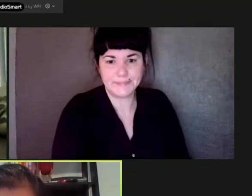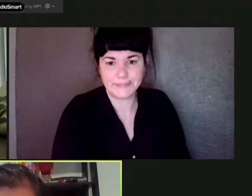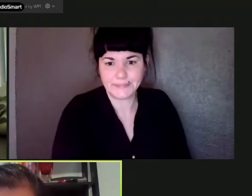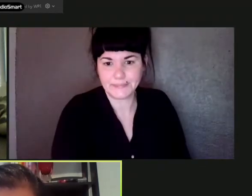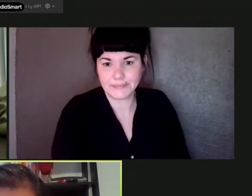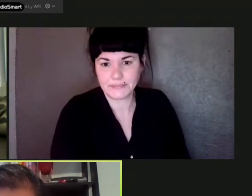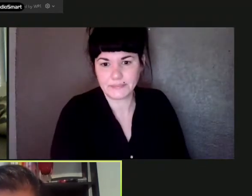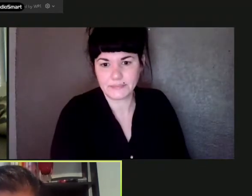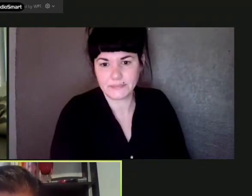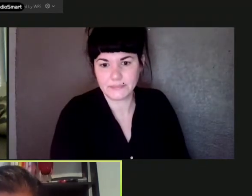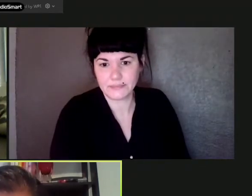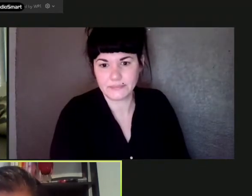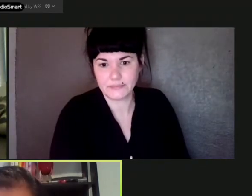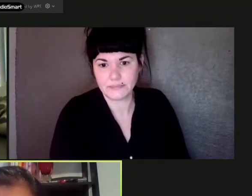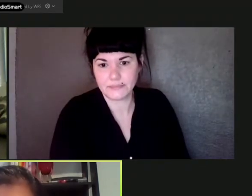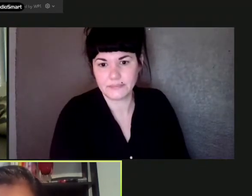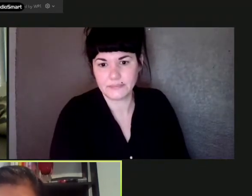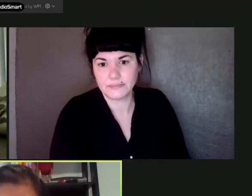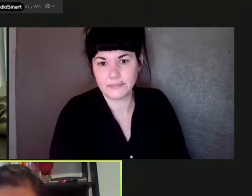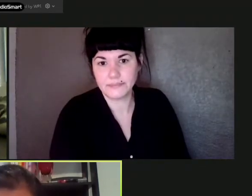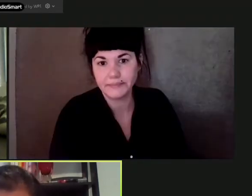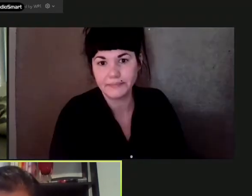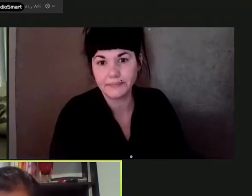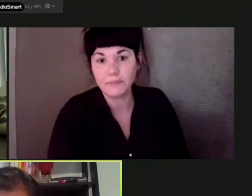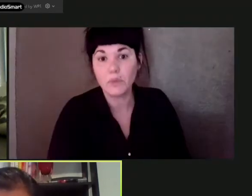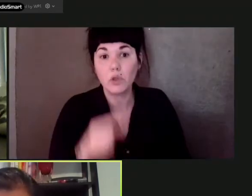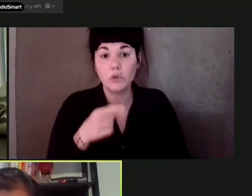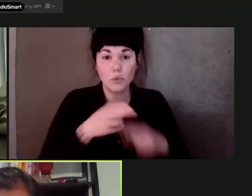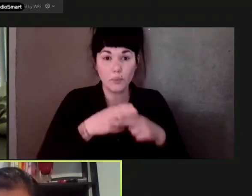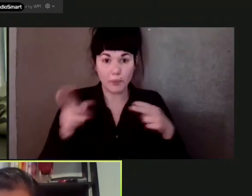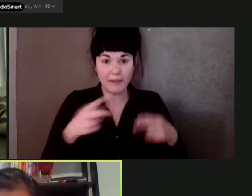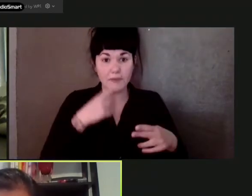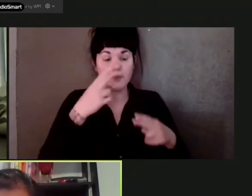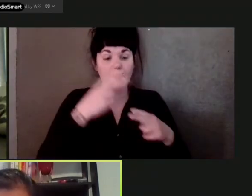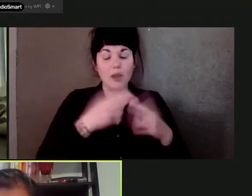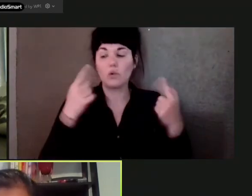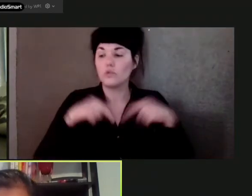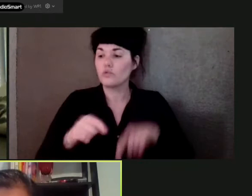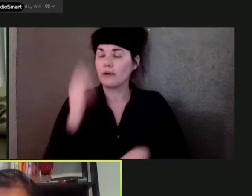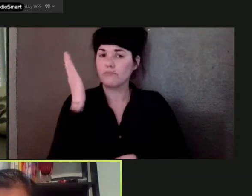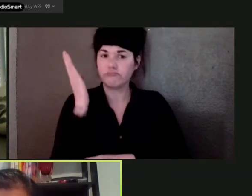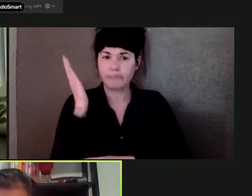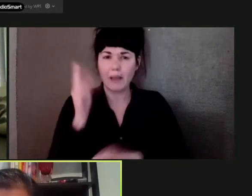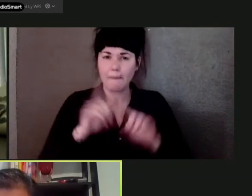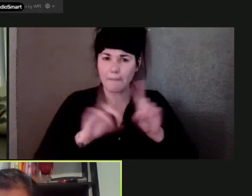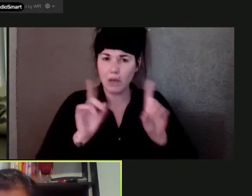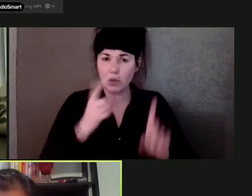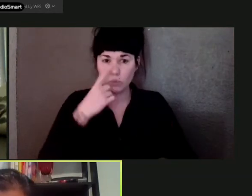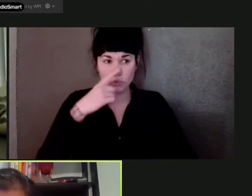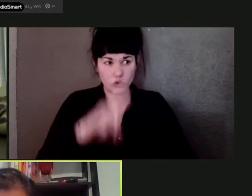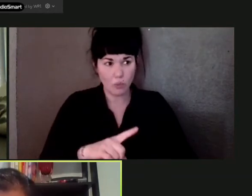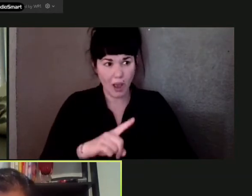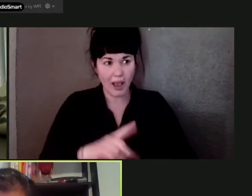presentation, but if you wouldn't mind just sort of summarizing and maybe adding some more information is, we've heard about return to work